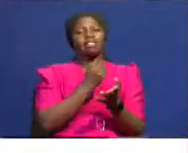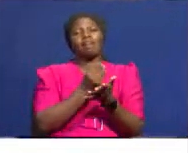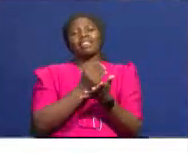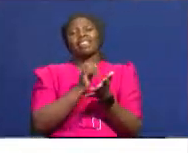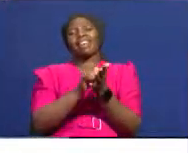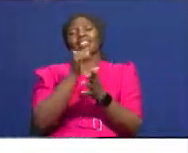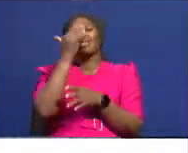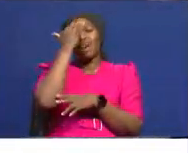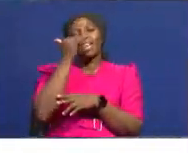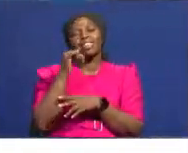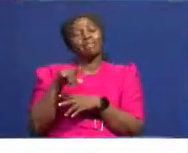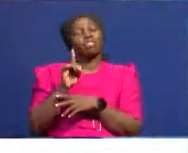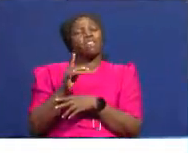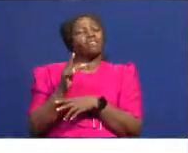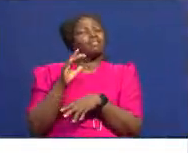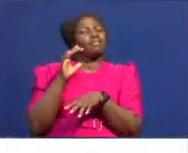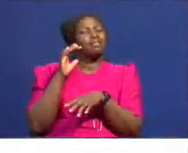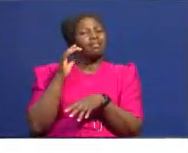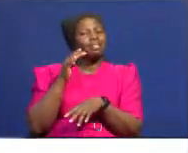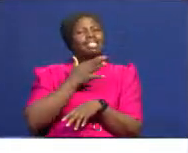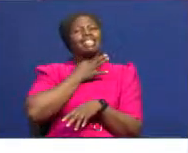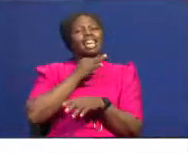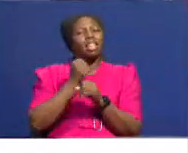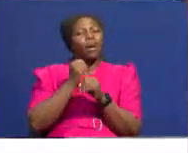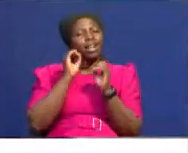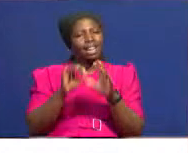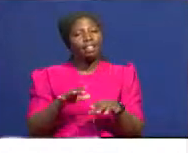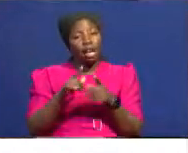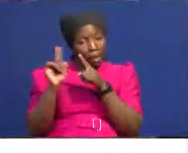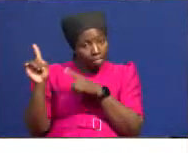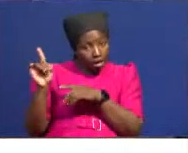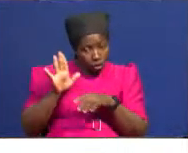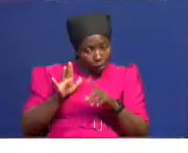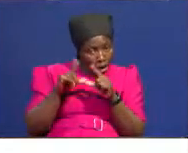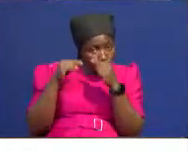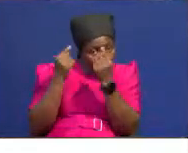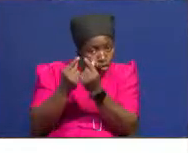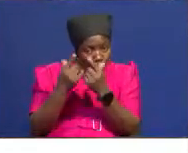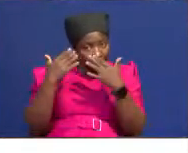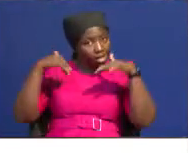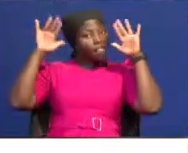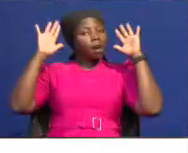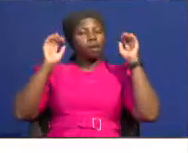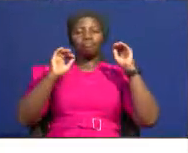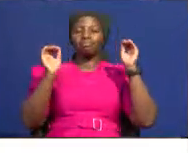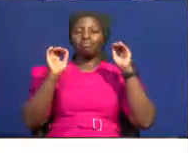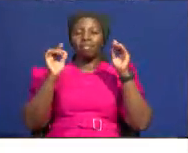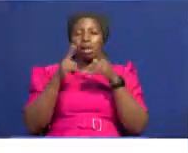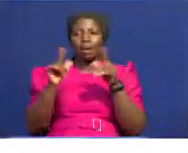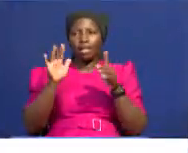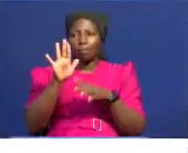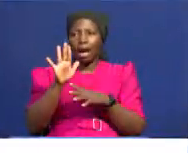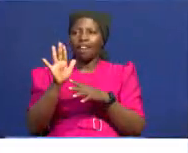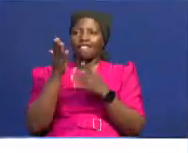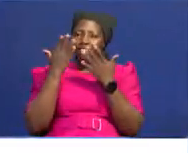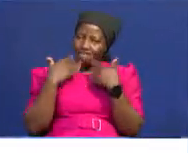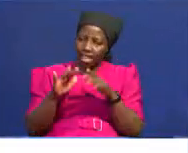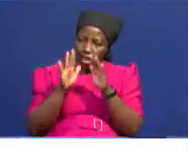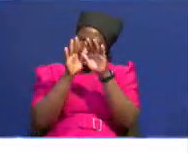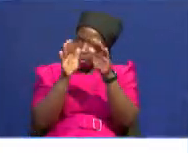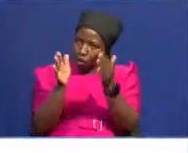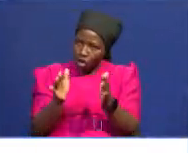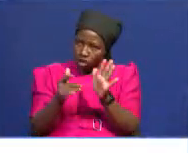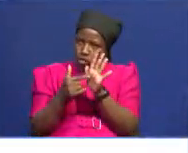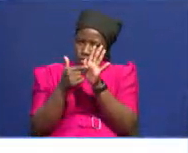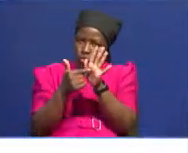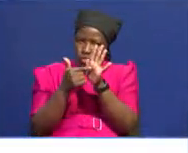the Oriang Women Pottery Group is not giving up. Their finished pots are a tangible symbol of their resilience and